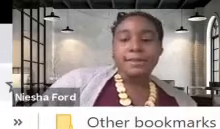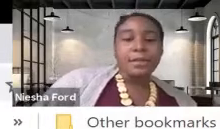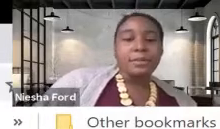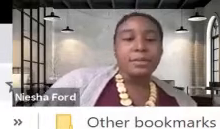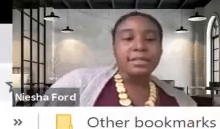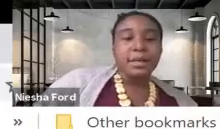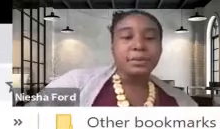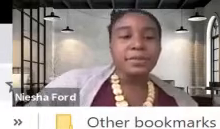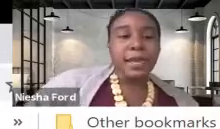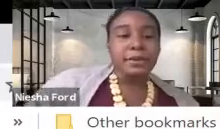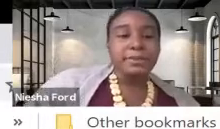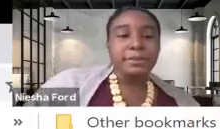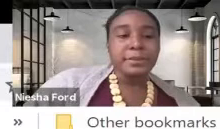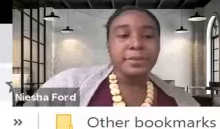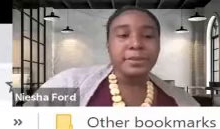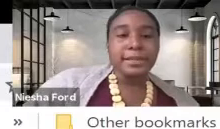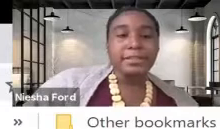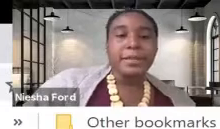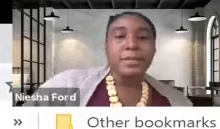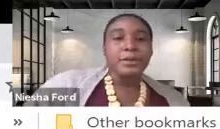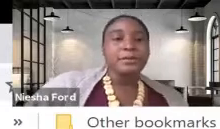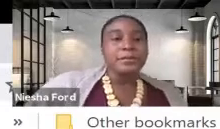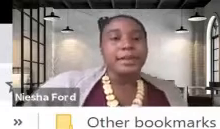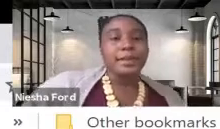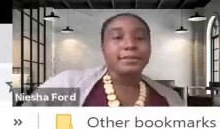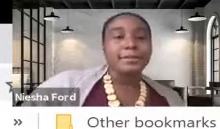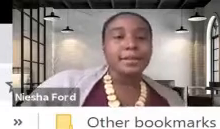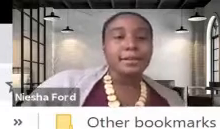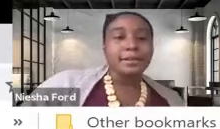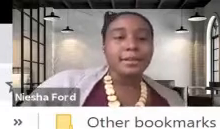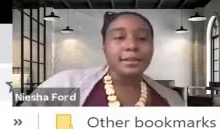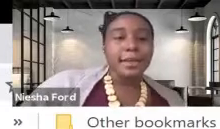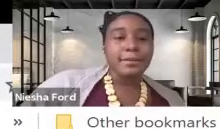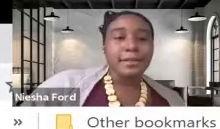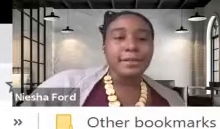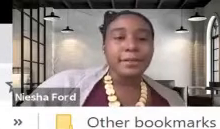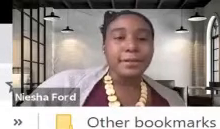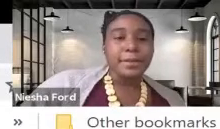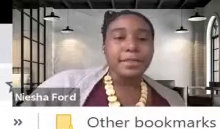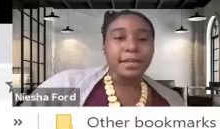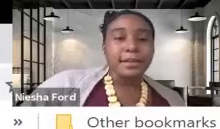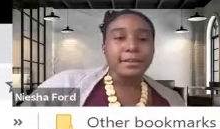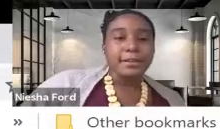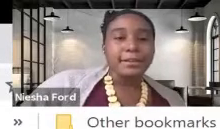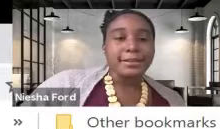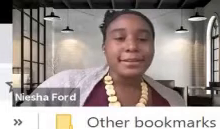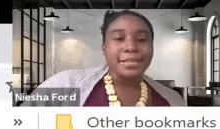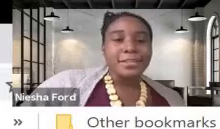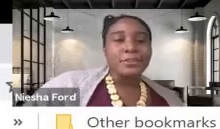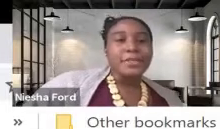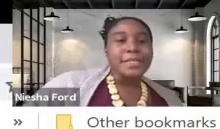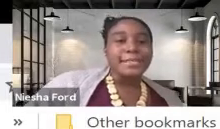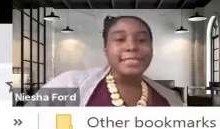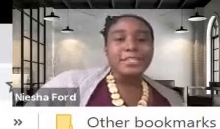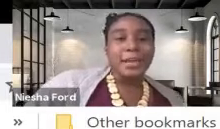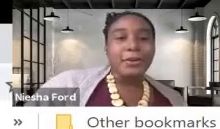And if anyone needs help with that or needs me to repeat that, just let me know. And yeah, I'm going to give everyone a minute to kind of